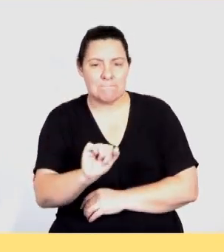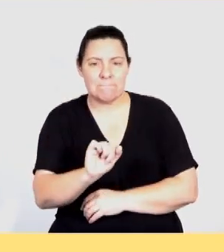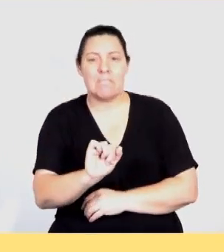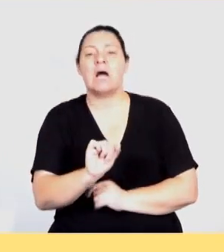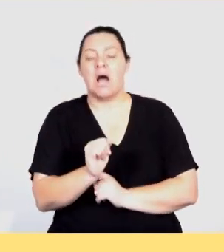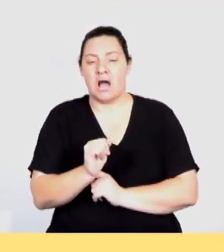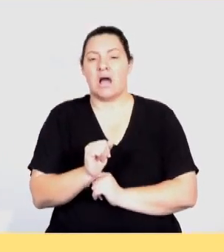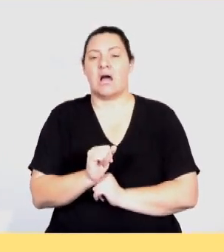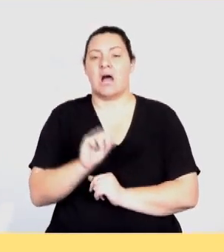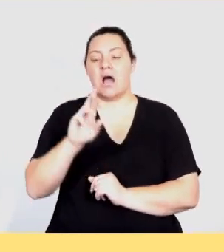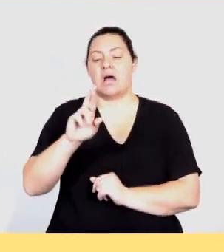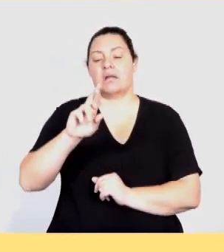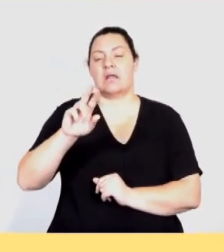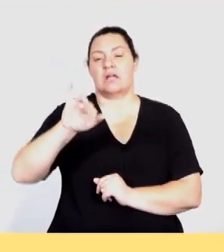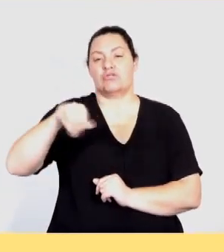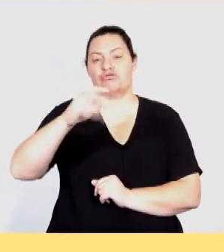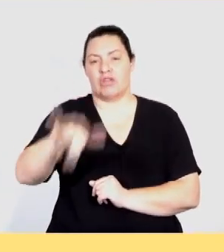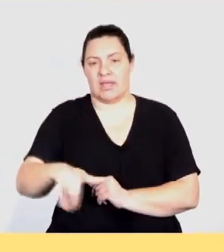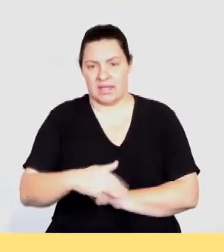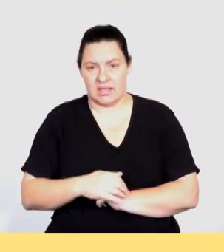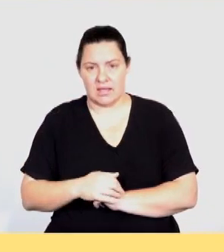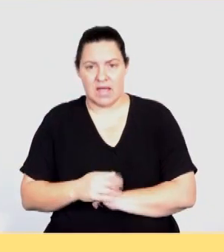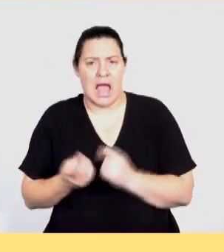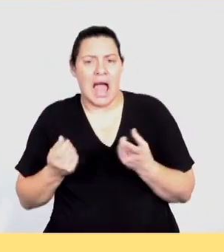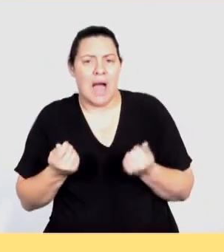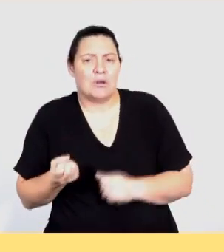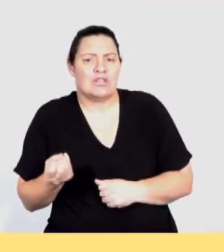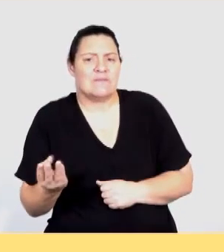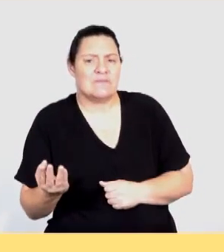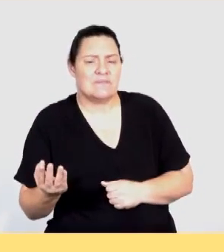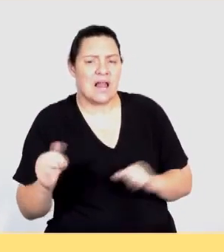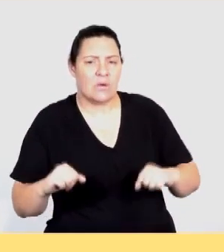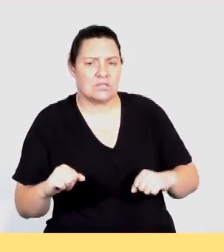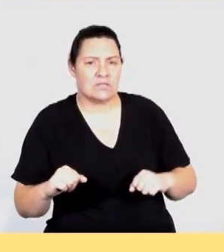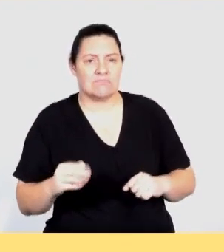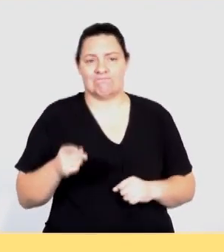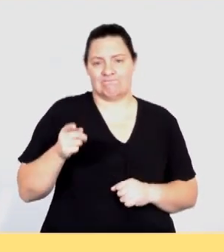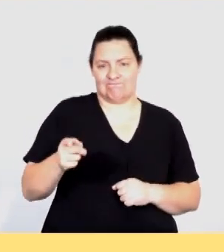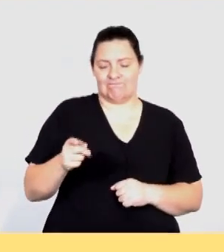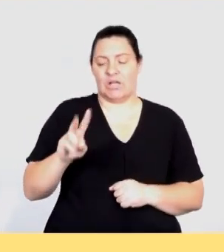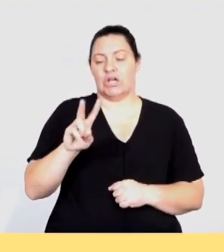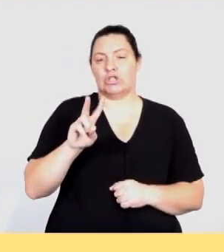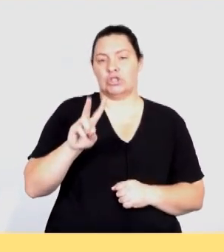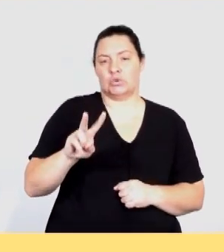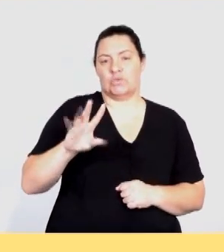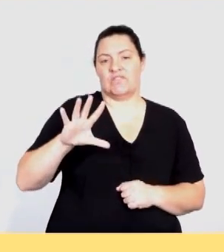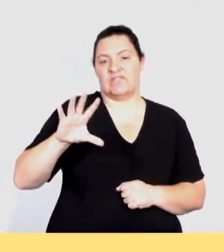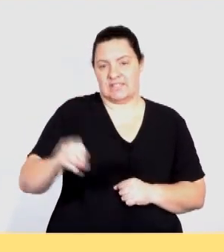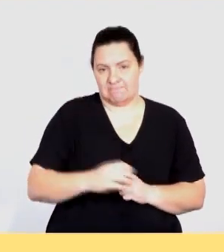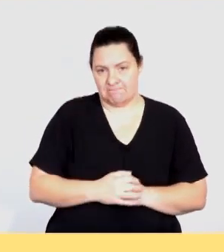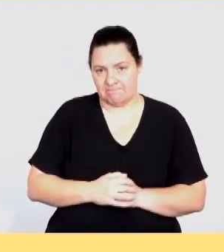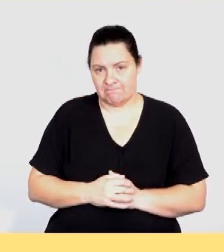name of the debtor? RJ. How much is the allowance we're giving him? Here it is,